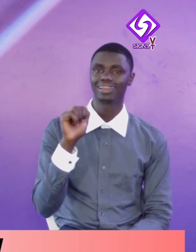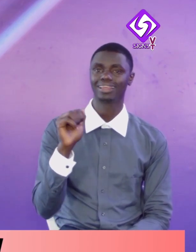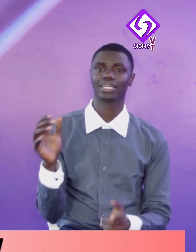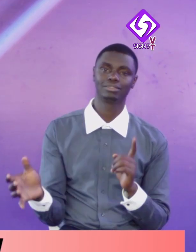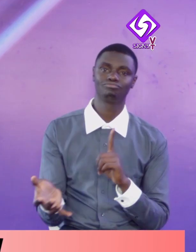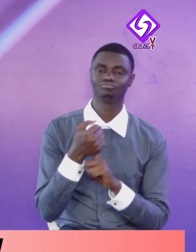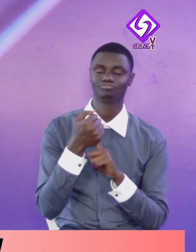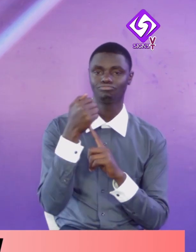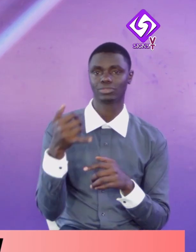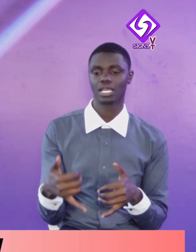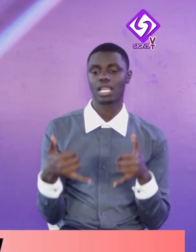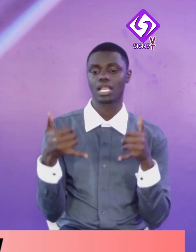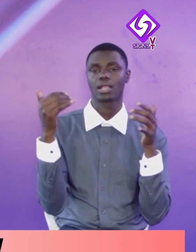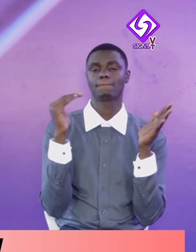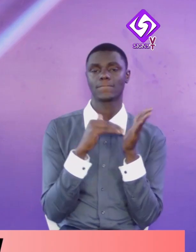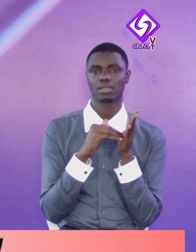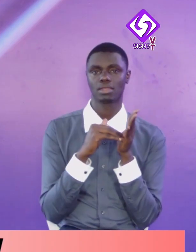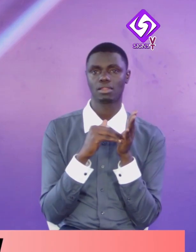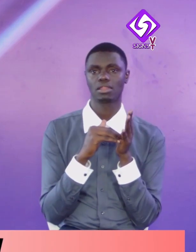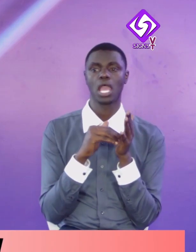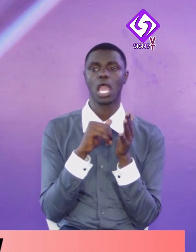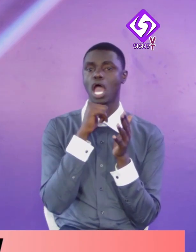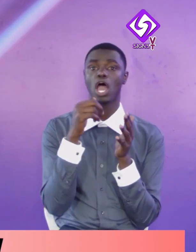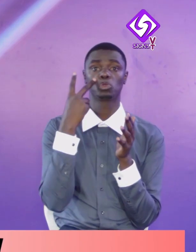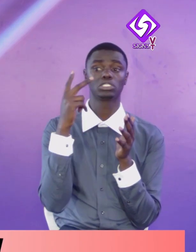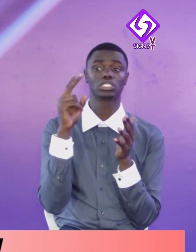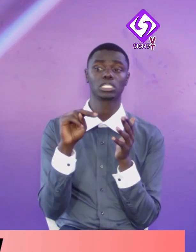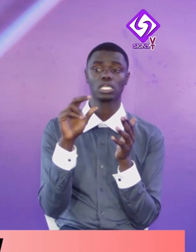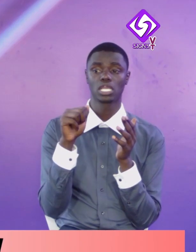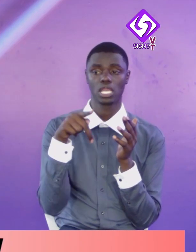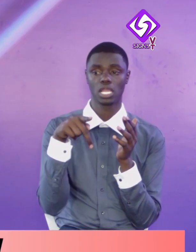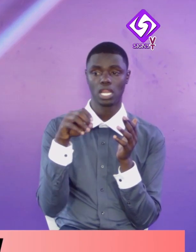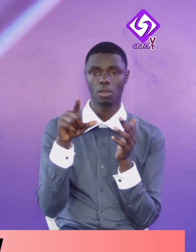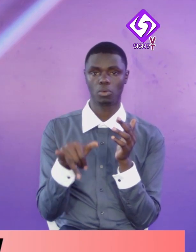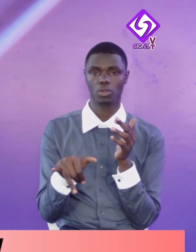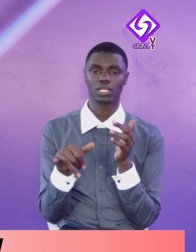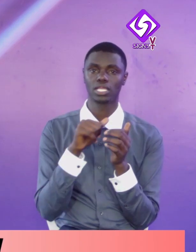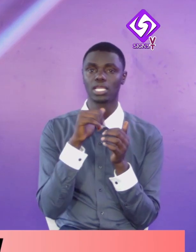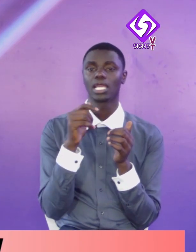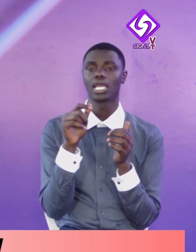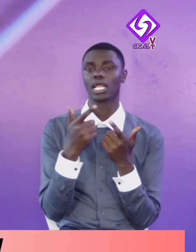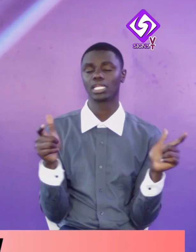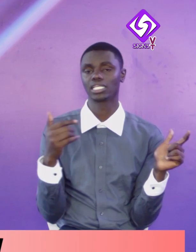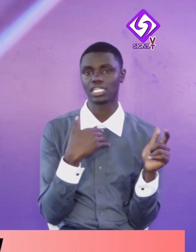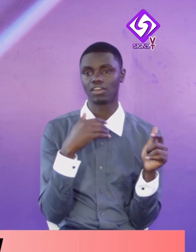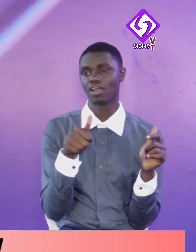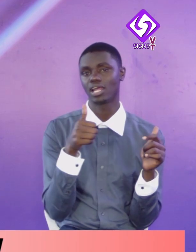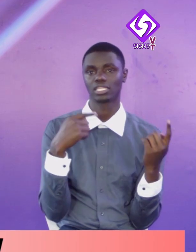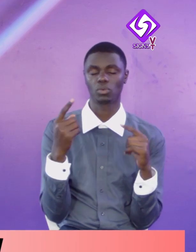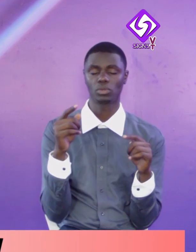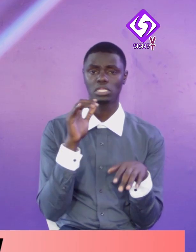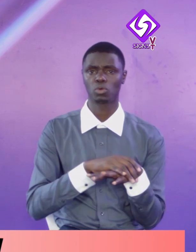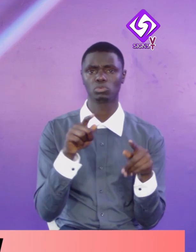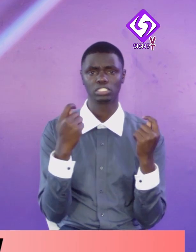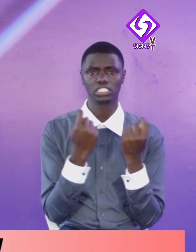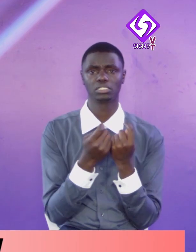title once again. Me, I don't see Napoli. Let's have another winner because there are good teams here in